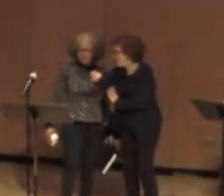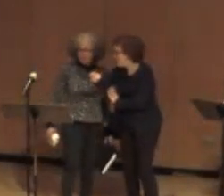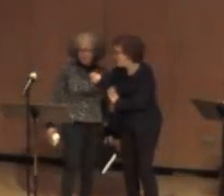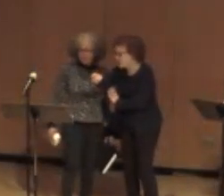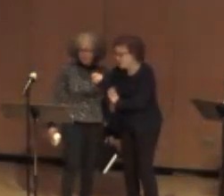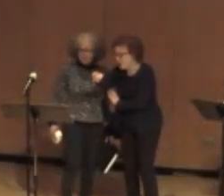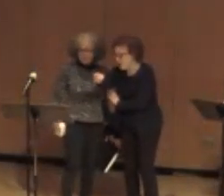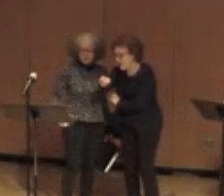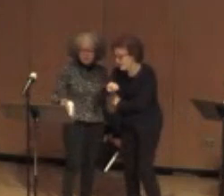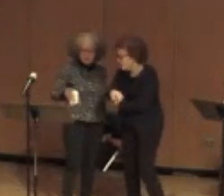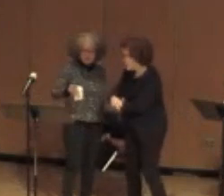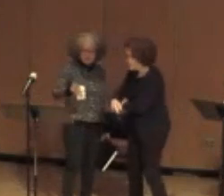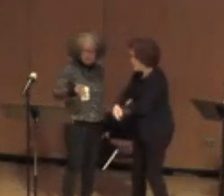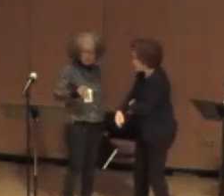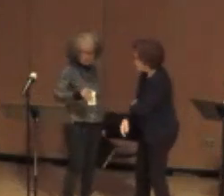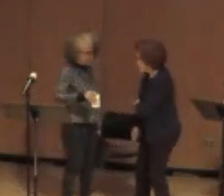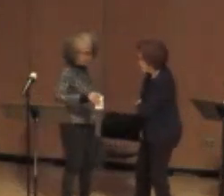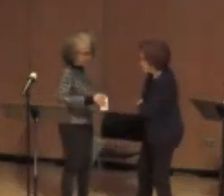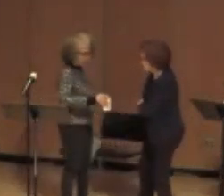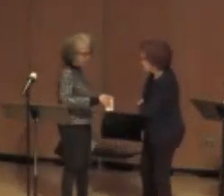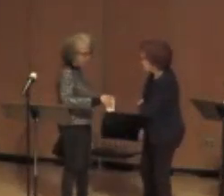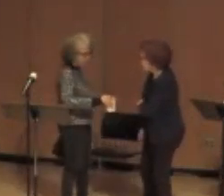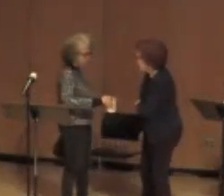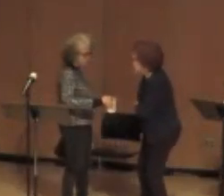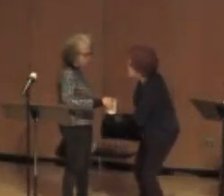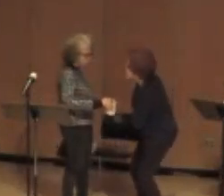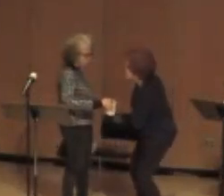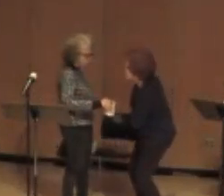are in terms of reading attraction